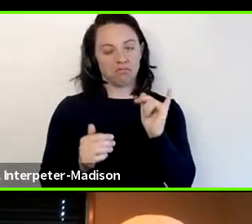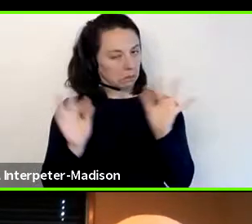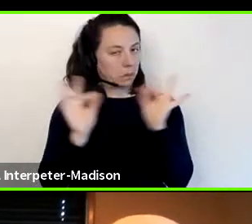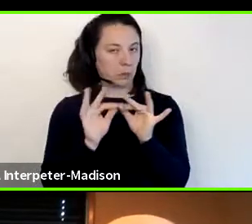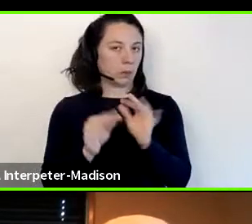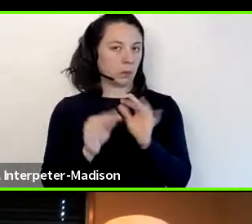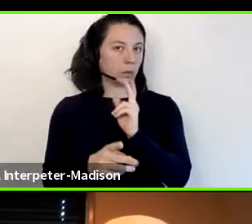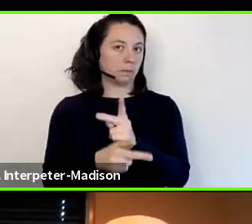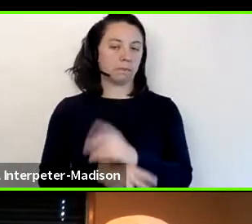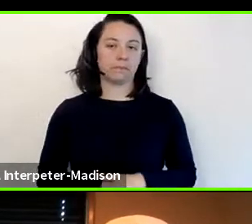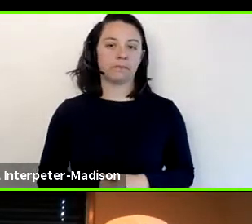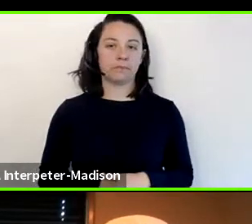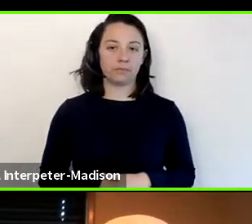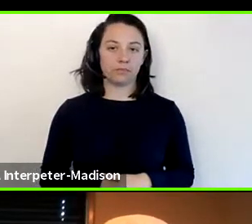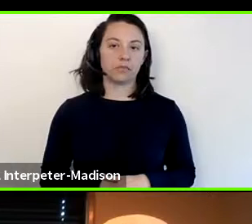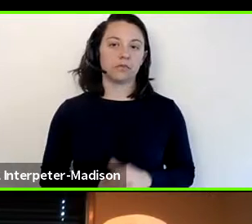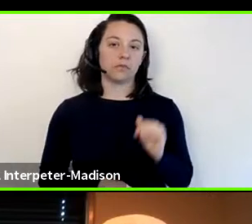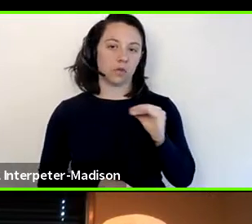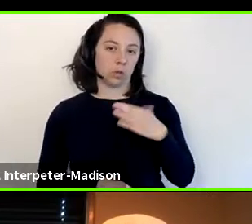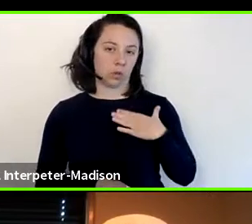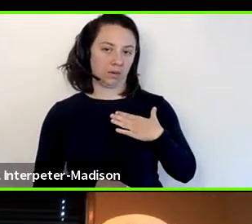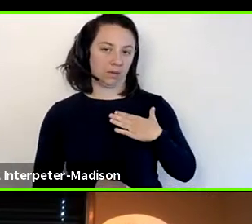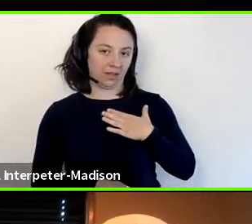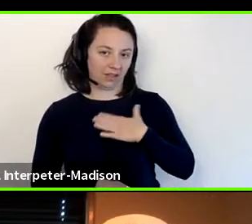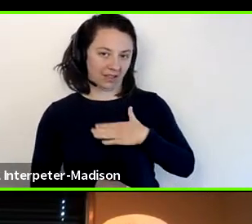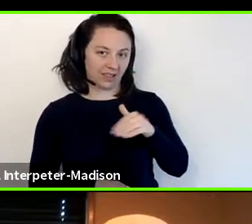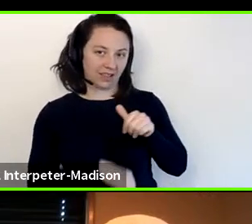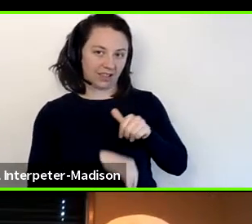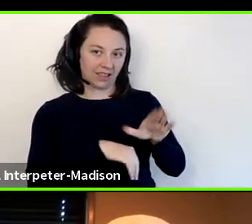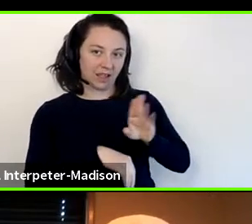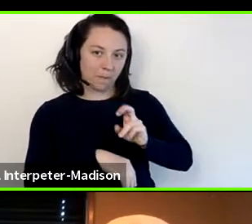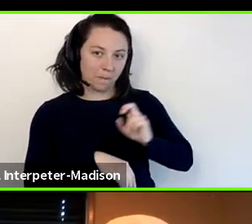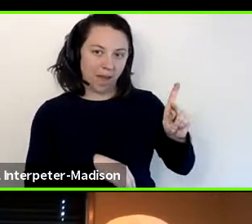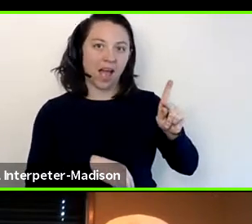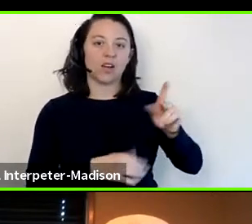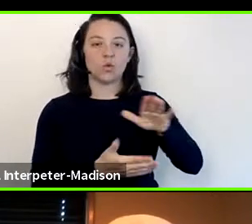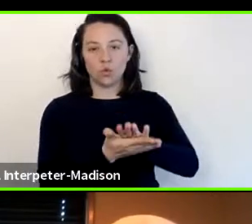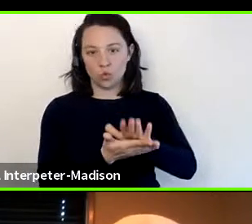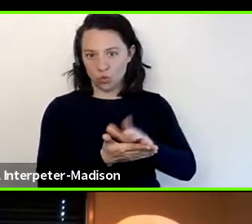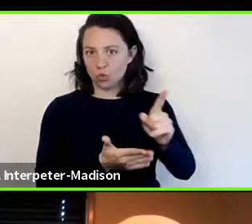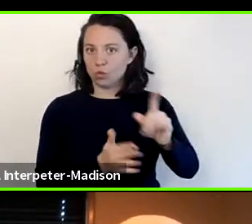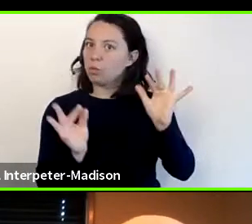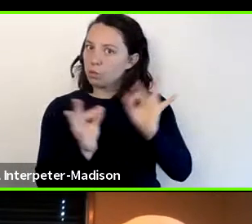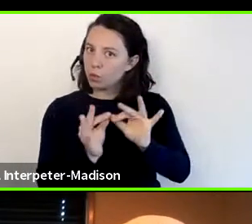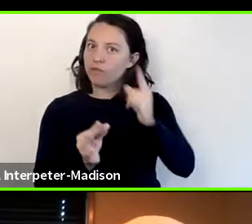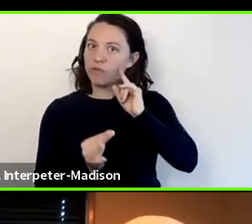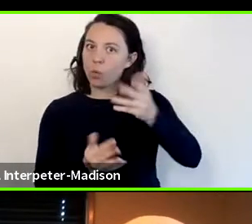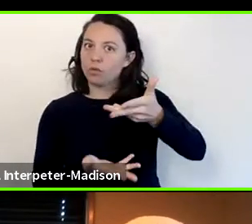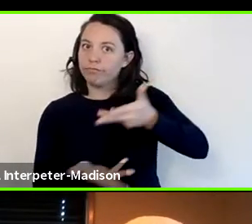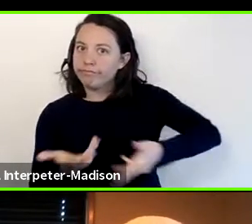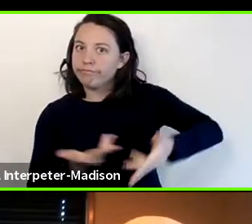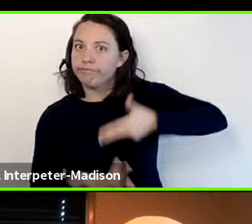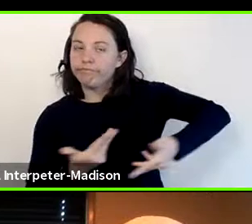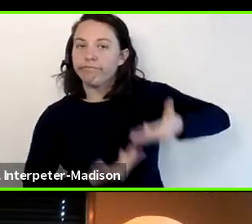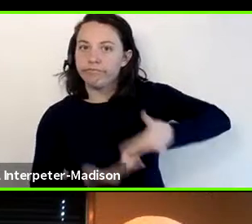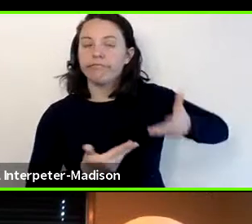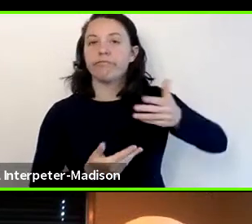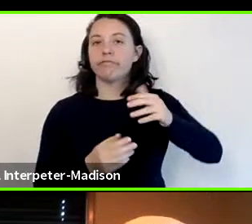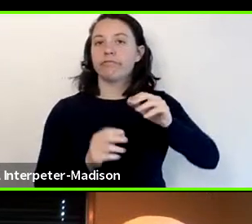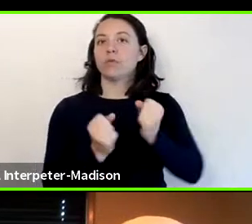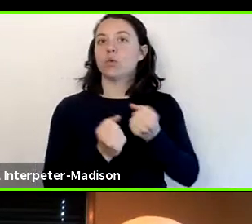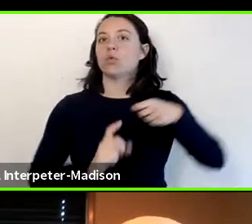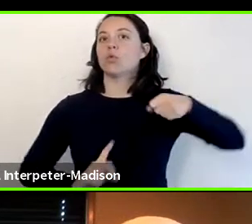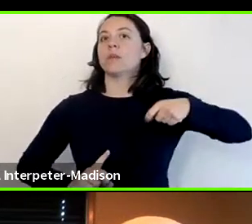So you. please send the kids back to school. They need that interaction. That's true. Yeah. Thank